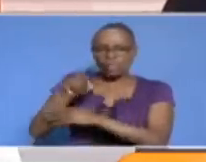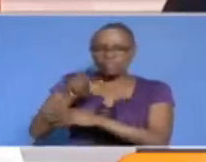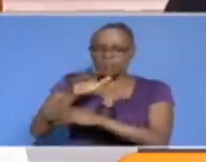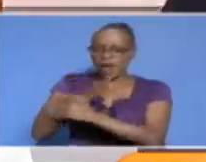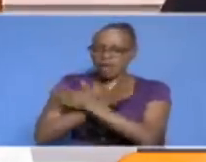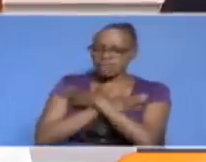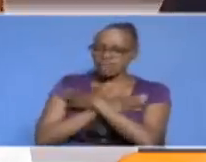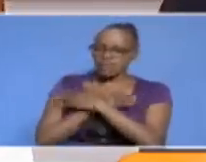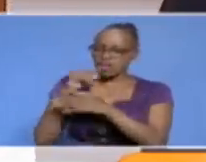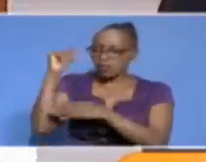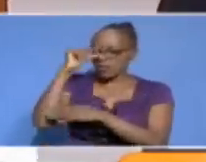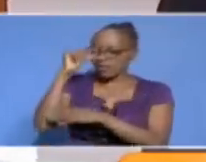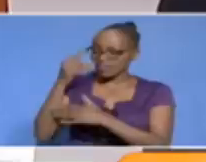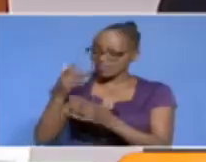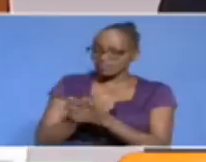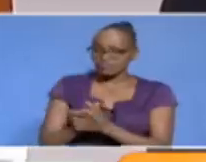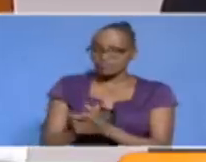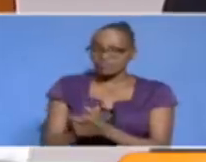your friend, Governor.